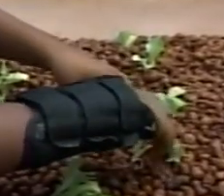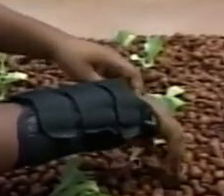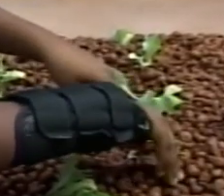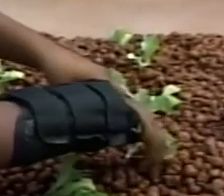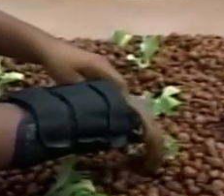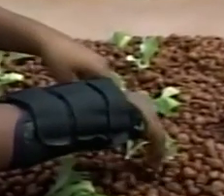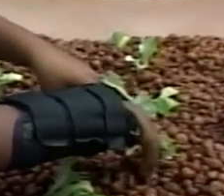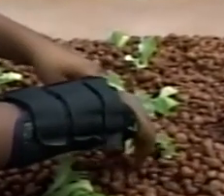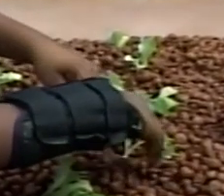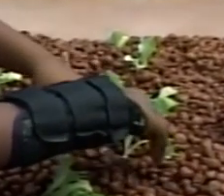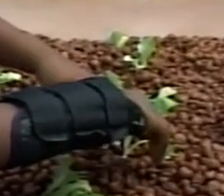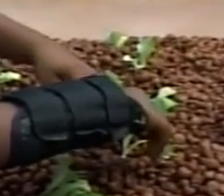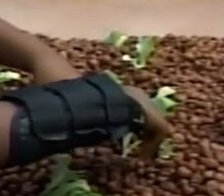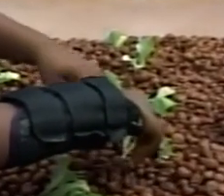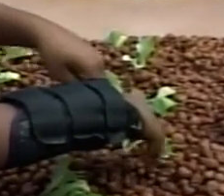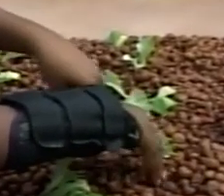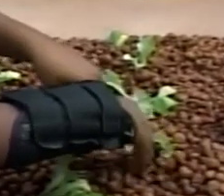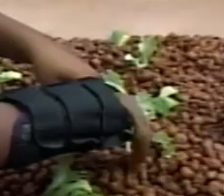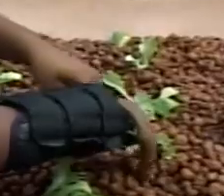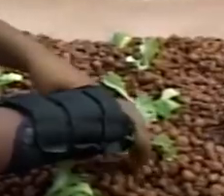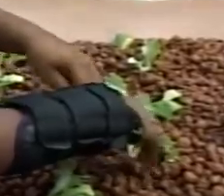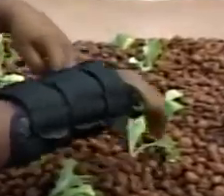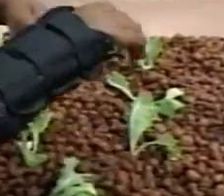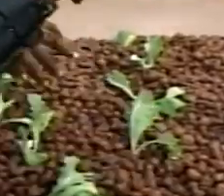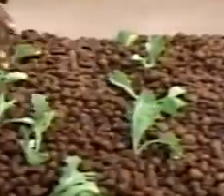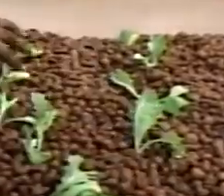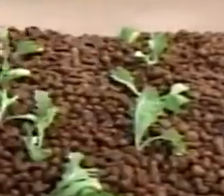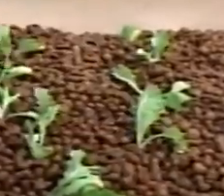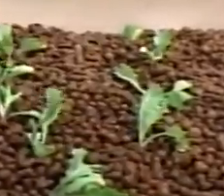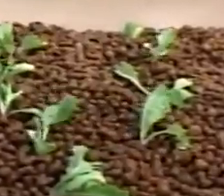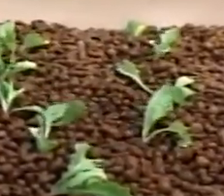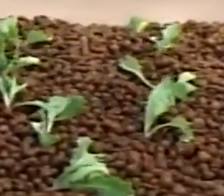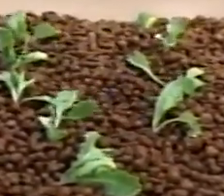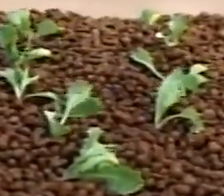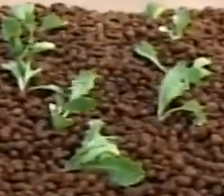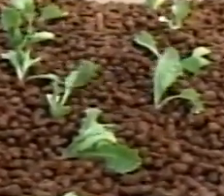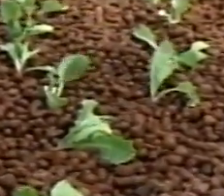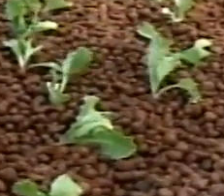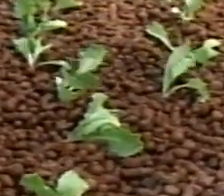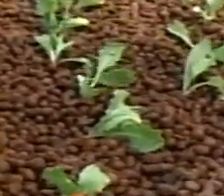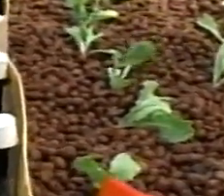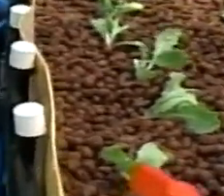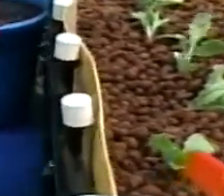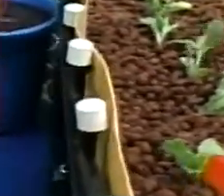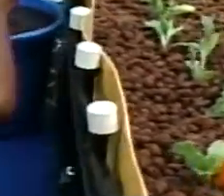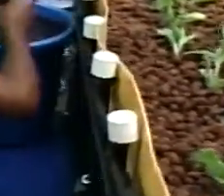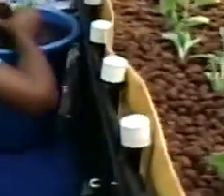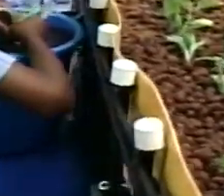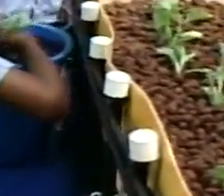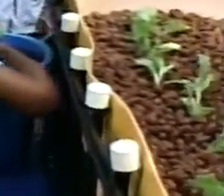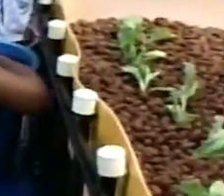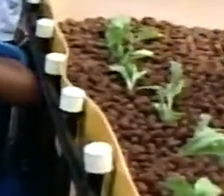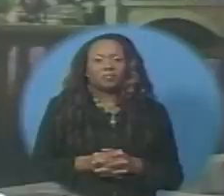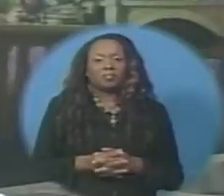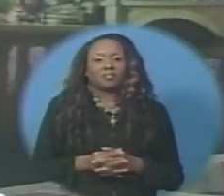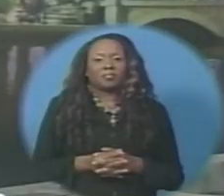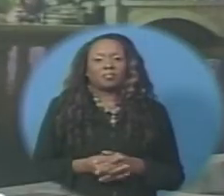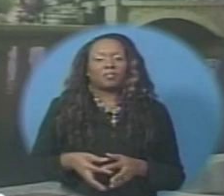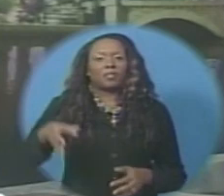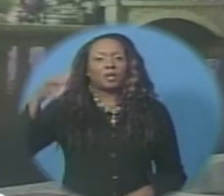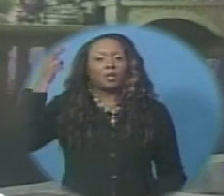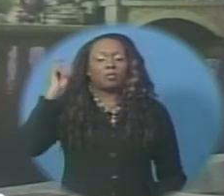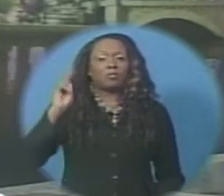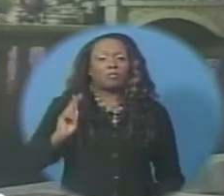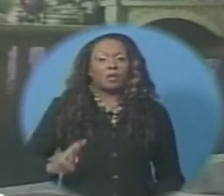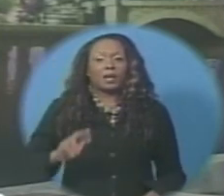official handing over of the system, students also planted lettuce and cabbage seedlings. Ryan Broom, CBC News.